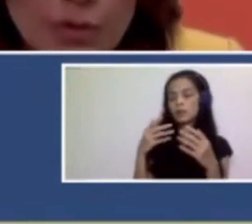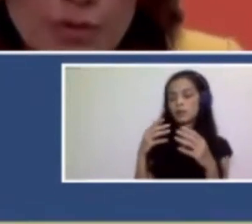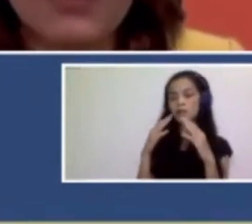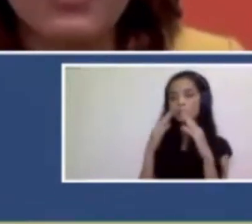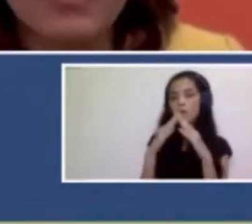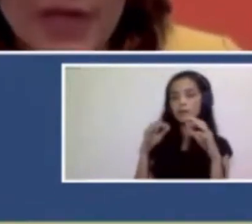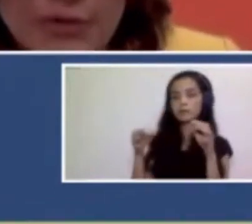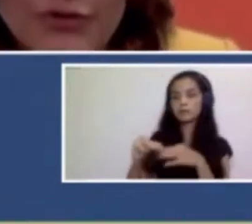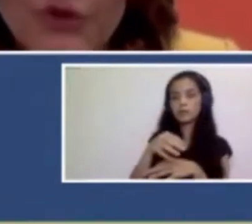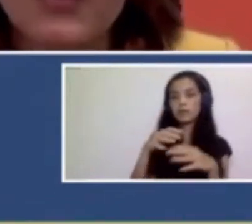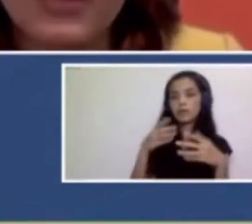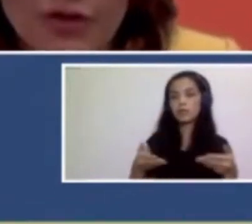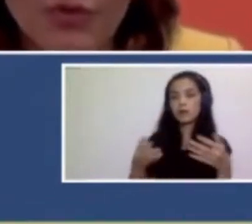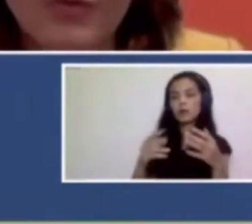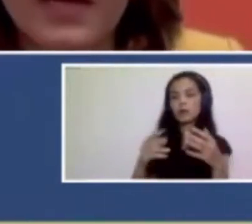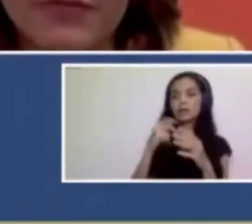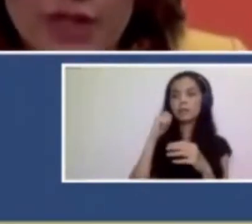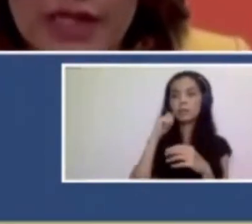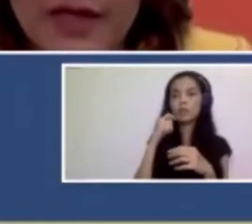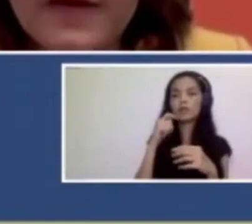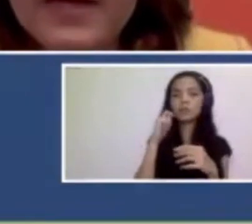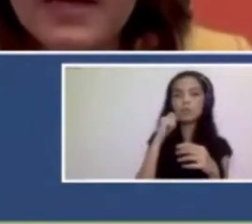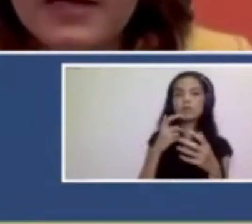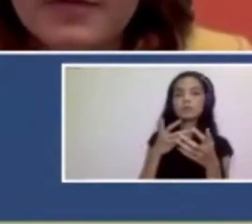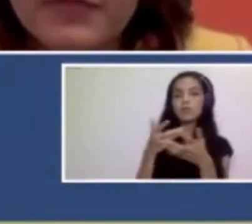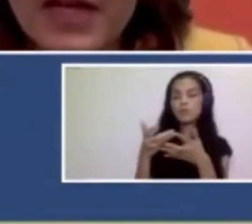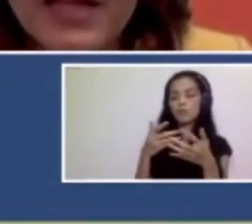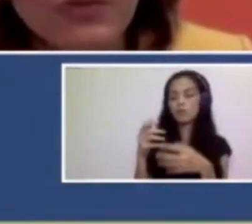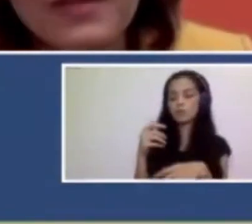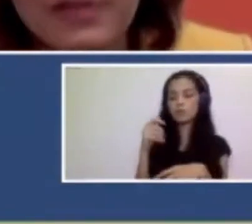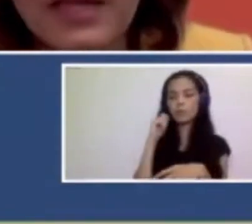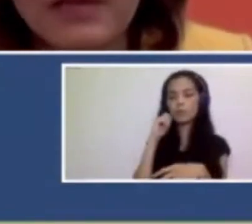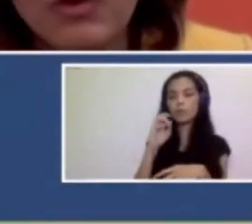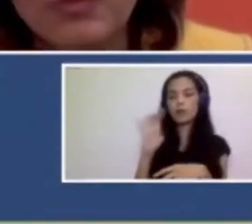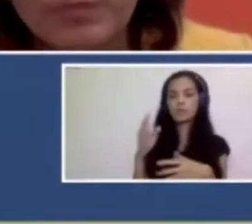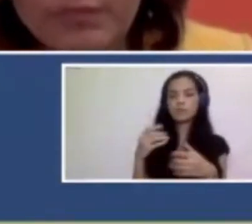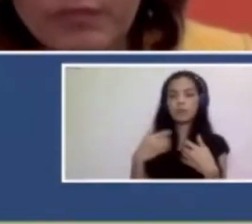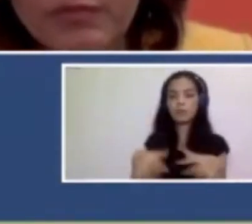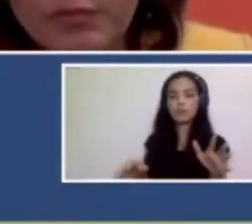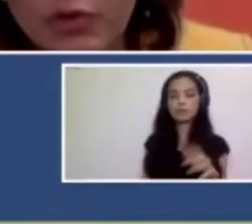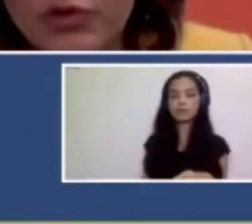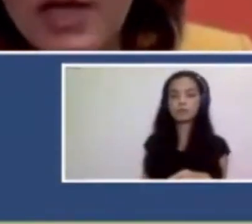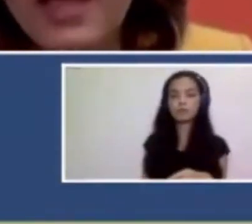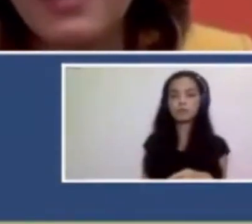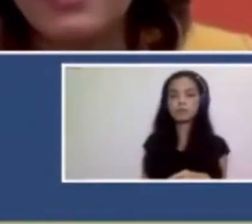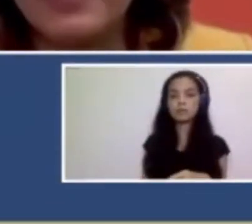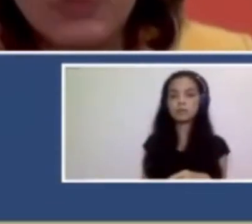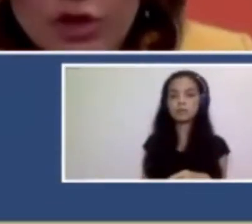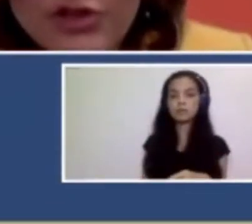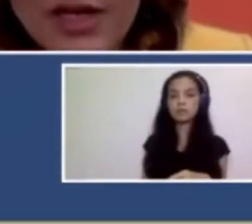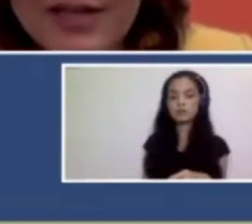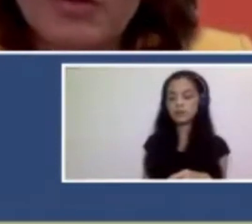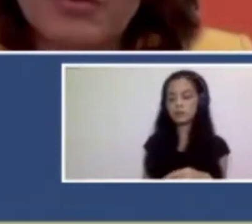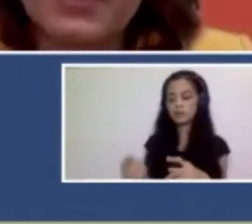woman will be able to talk with another woman freely. And that worked good. But we also